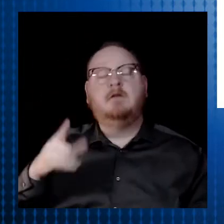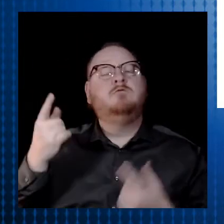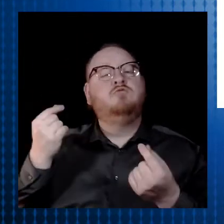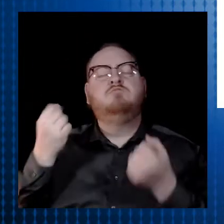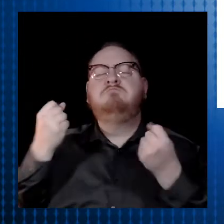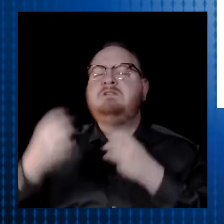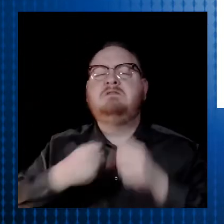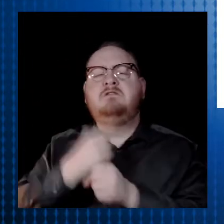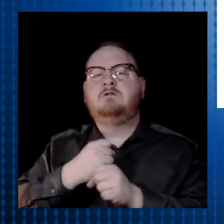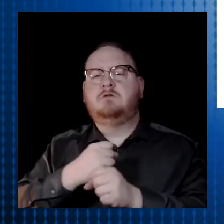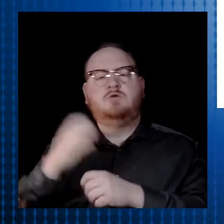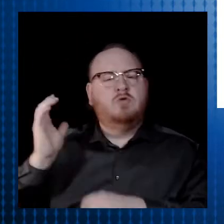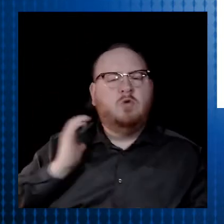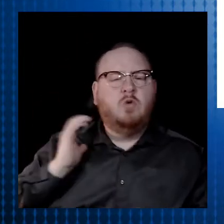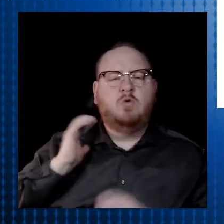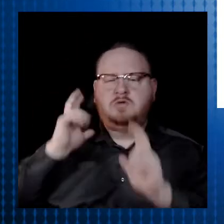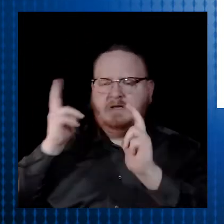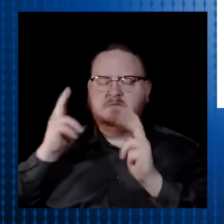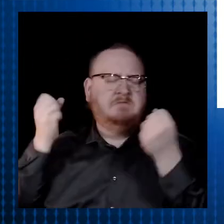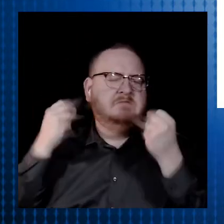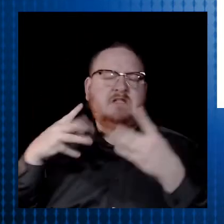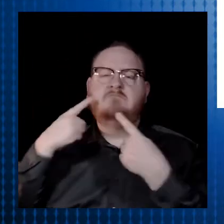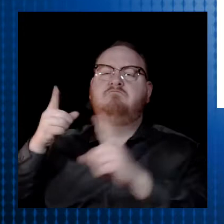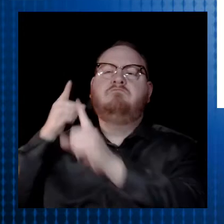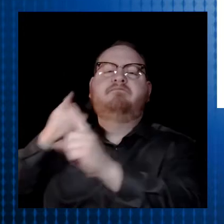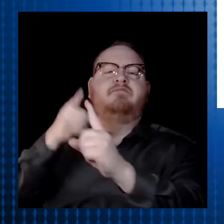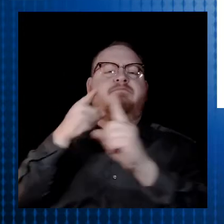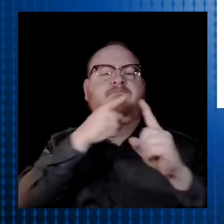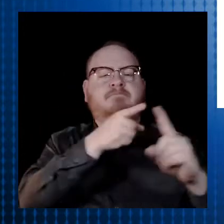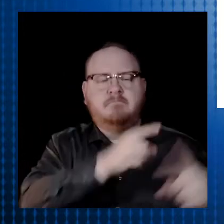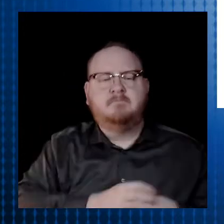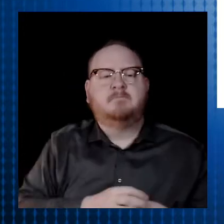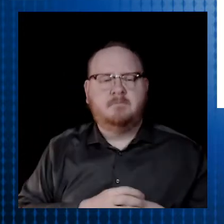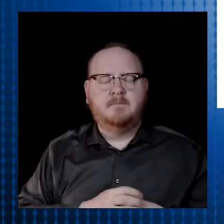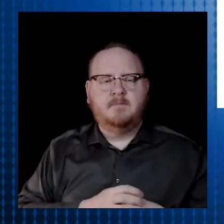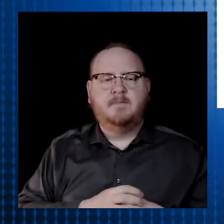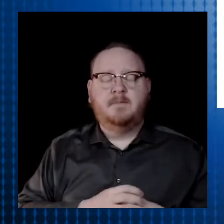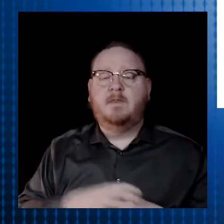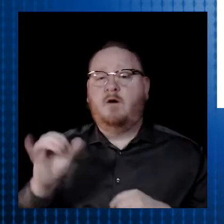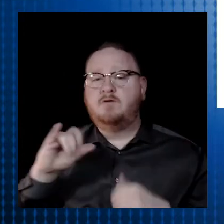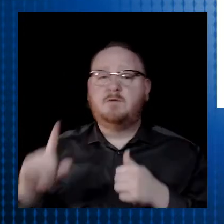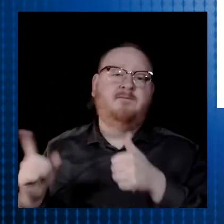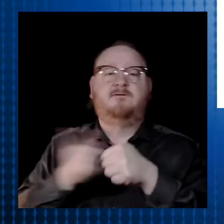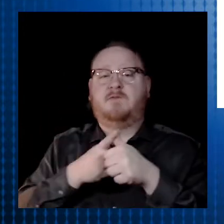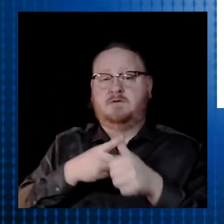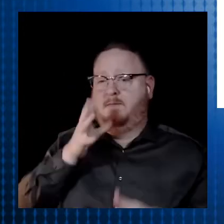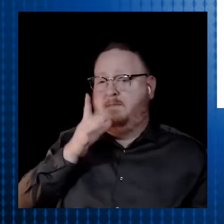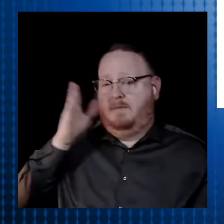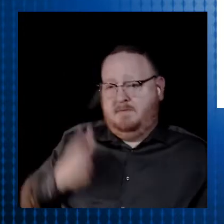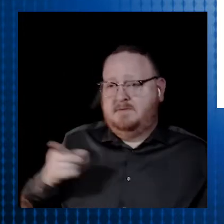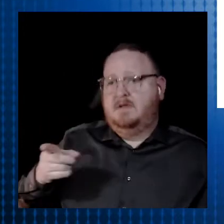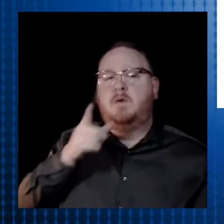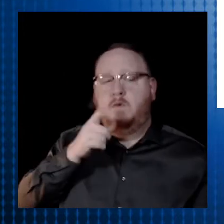with many accomplishments along the way. She is also the first person on her mother's side of the family to go